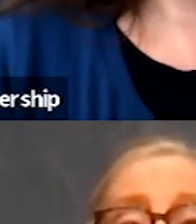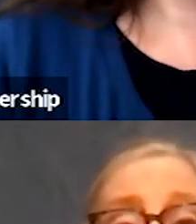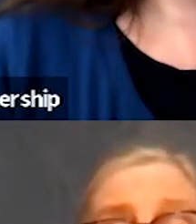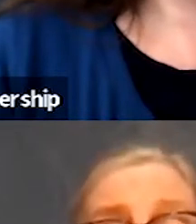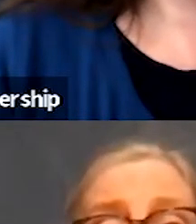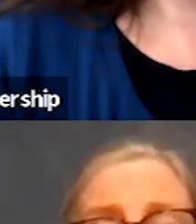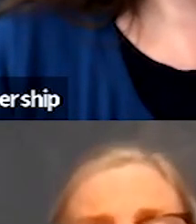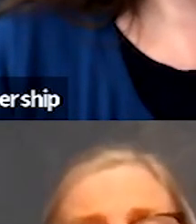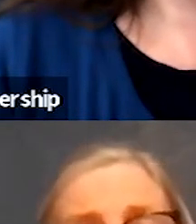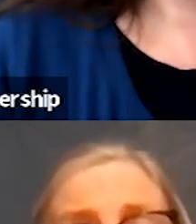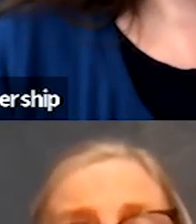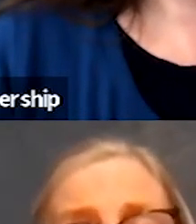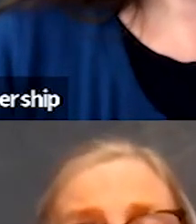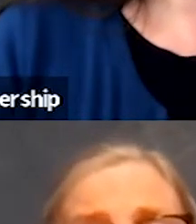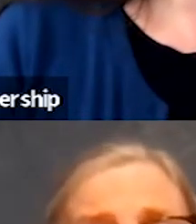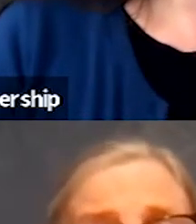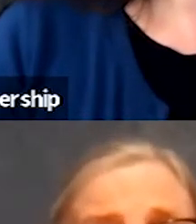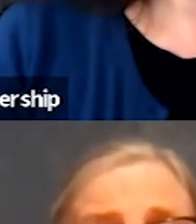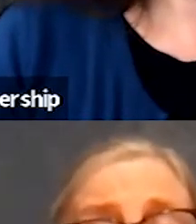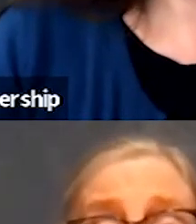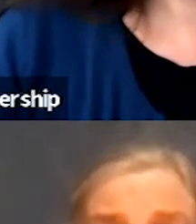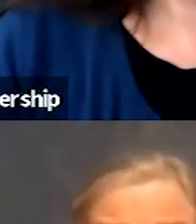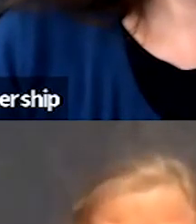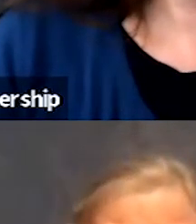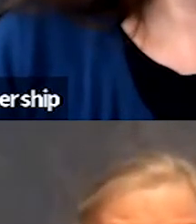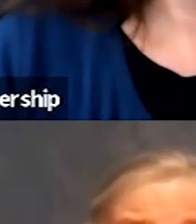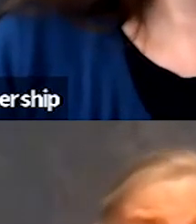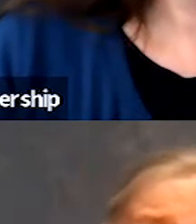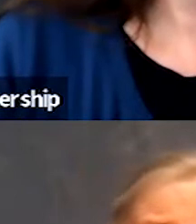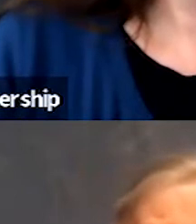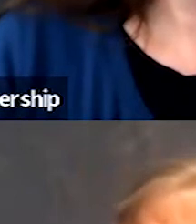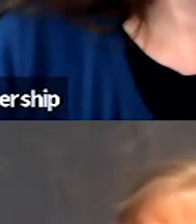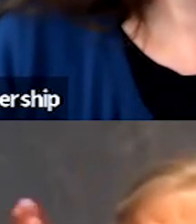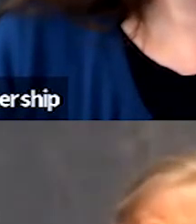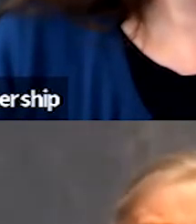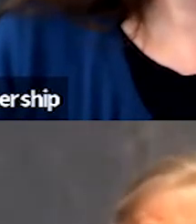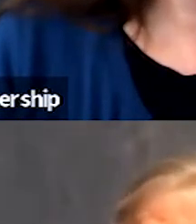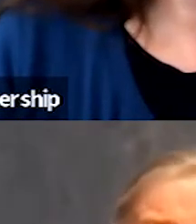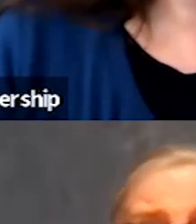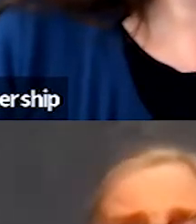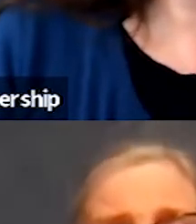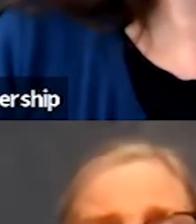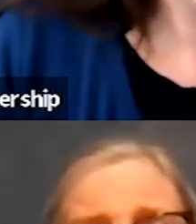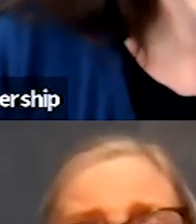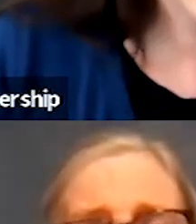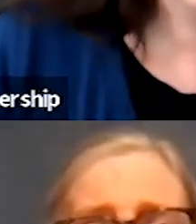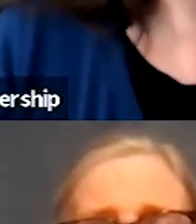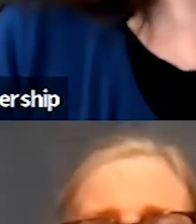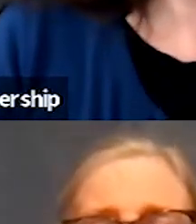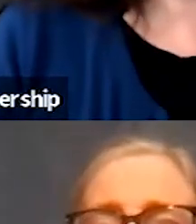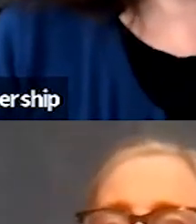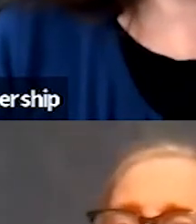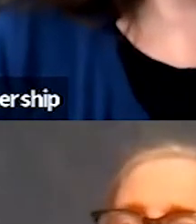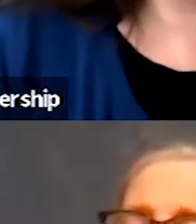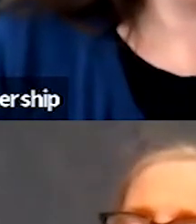with them and look forward to hearing the presenter today. Thank you so much. Thank you, Lisa. We